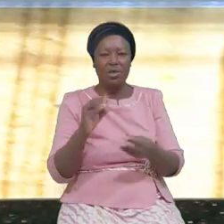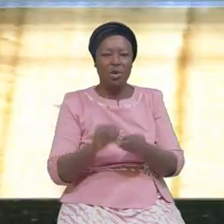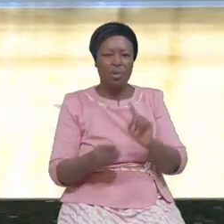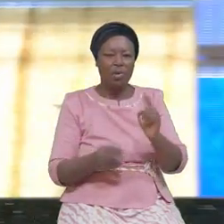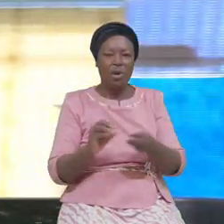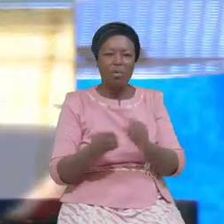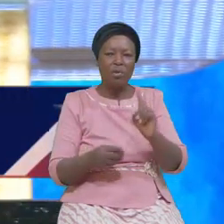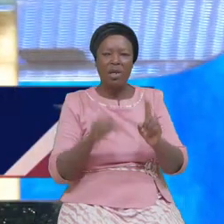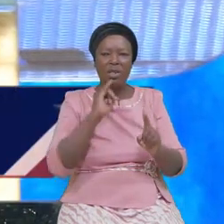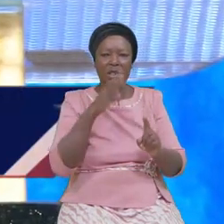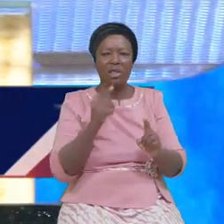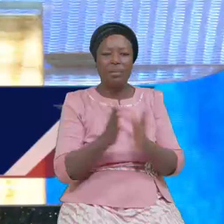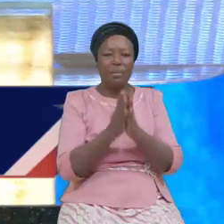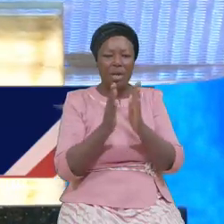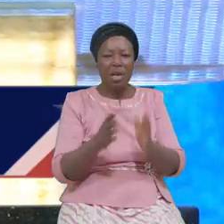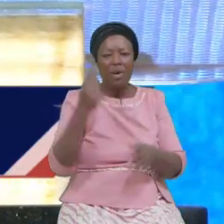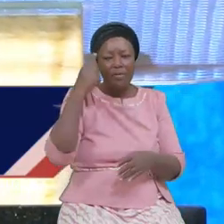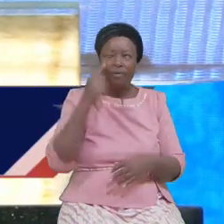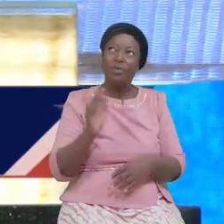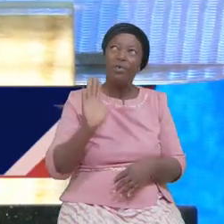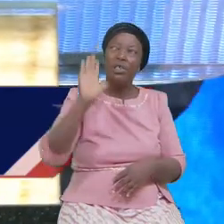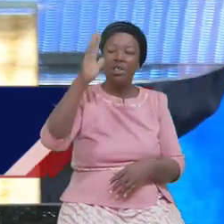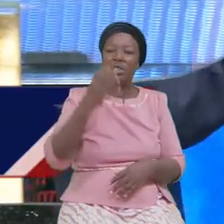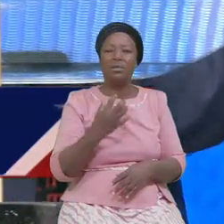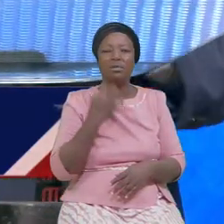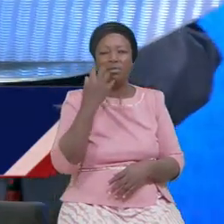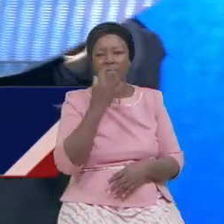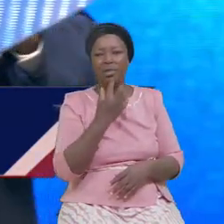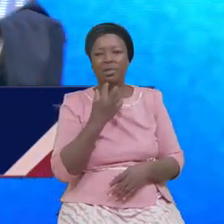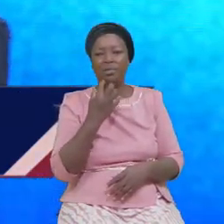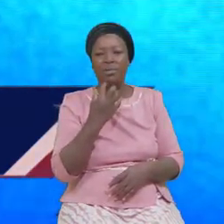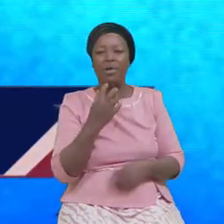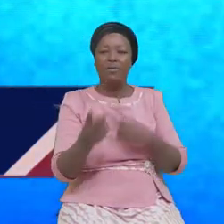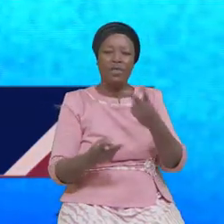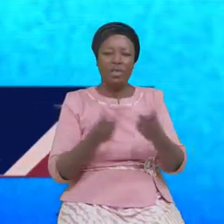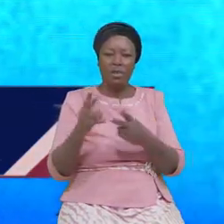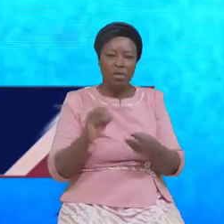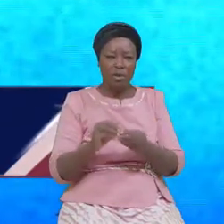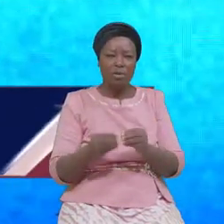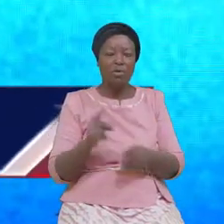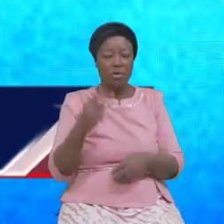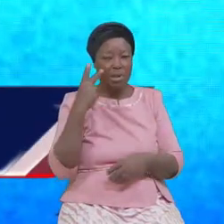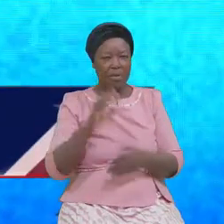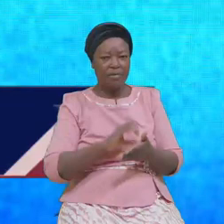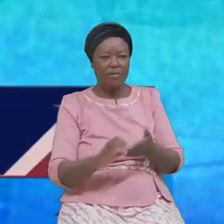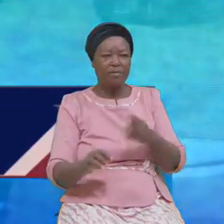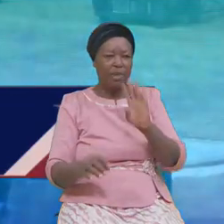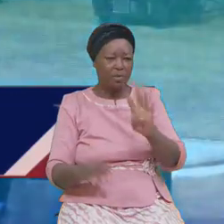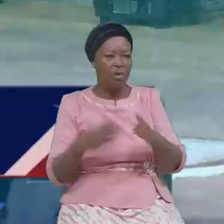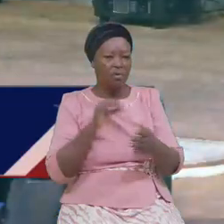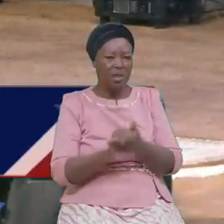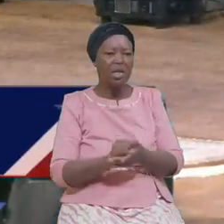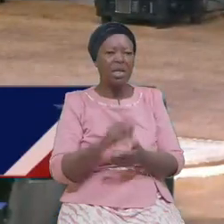one is the prayer for his gracious visitation. We're looking at verse 4 of that